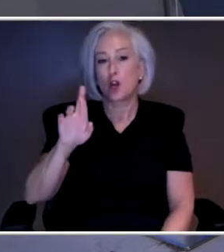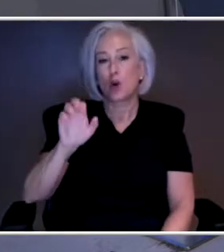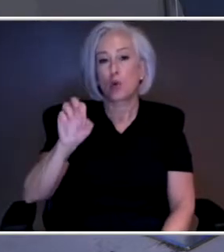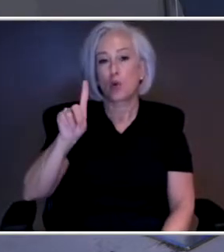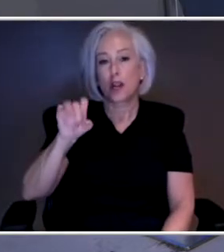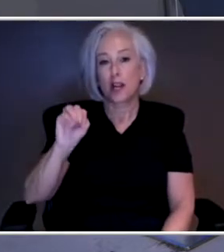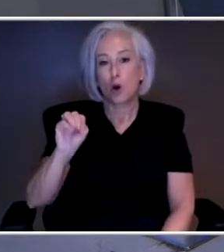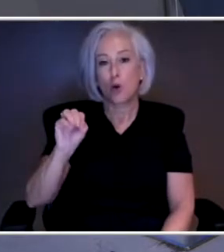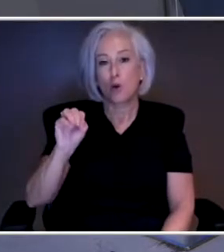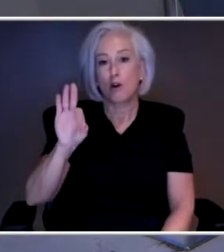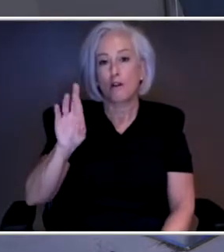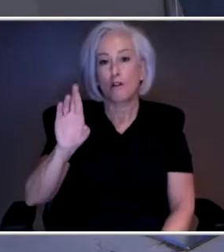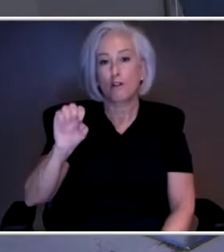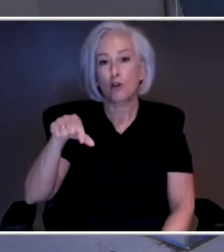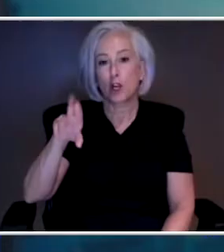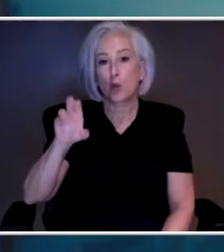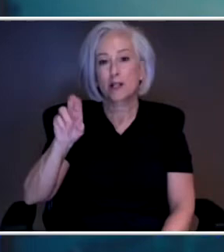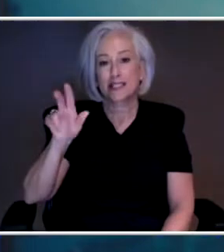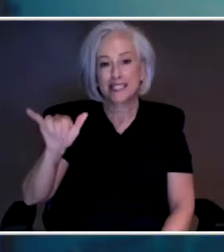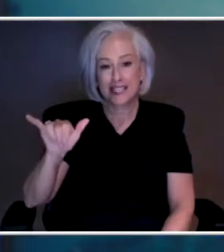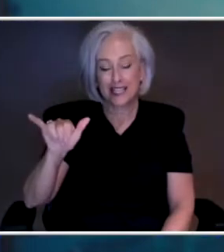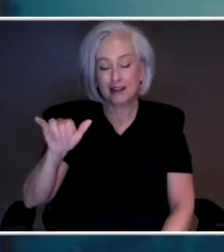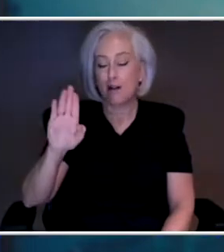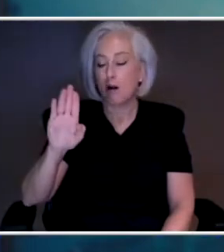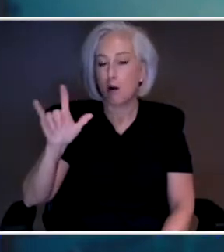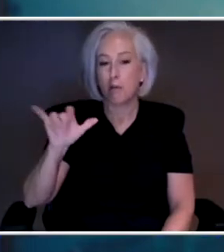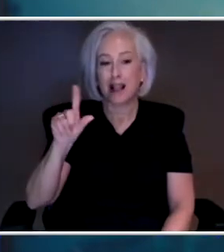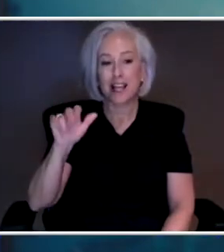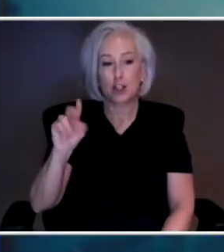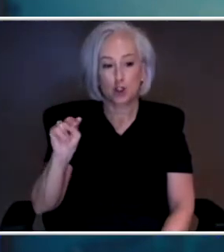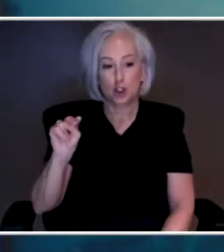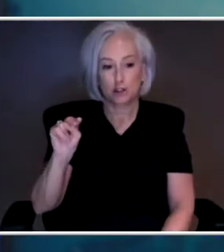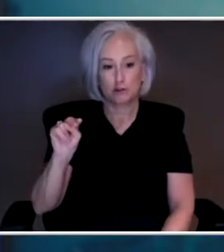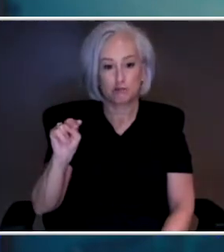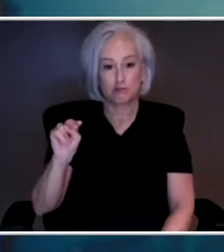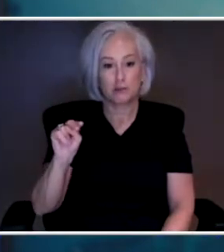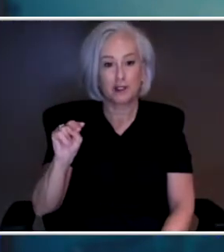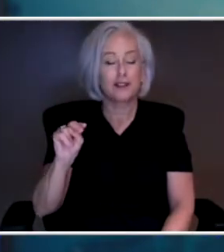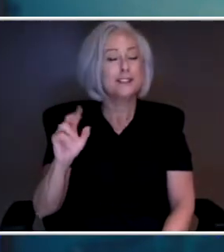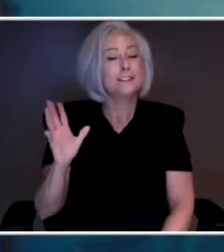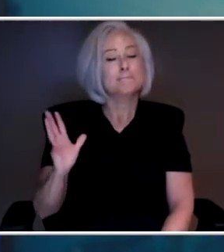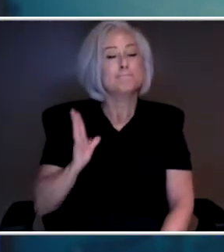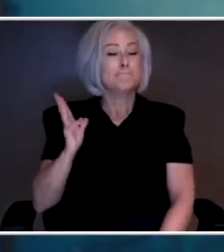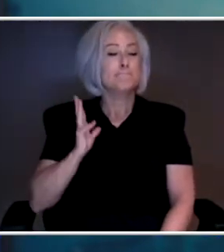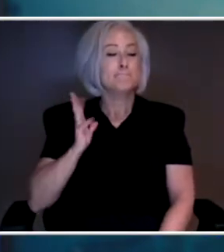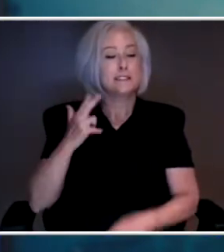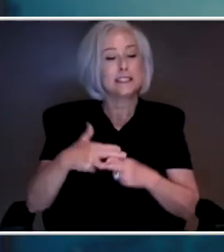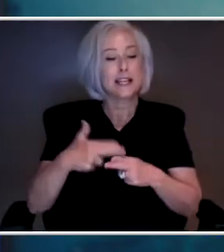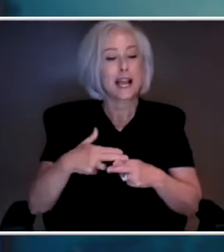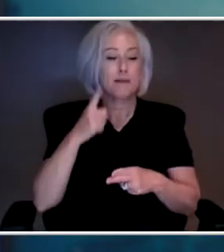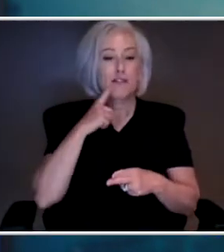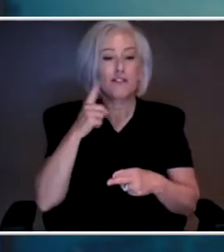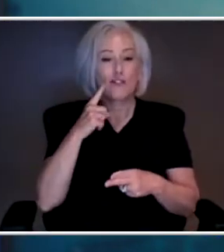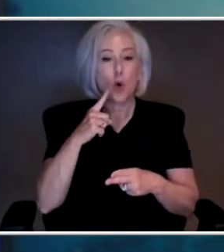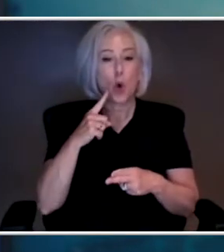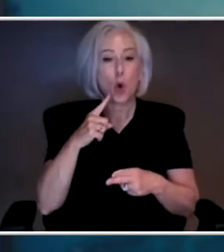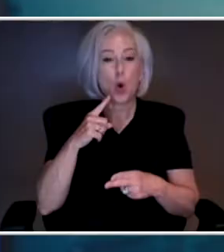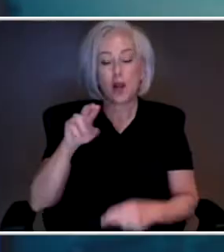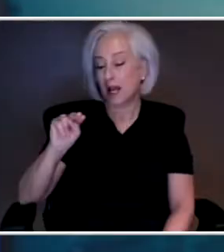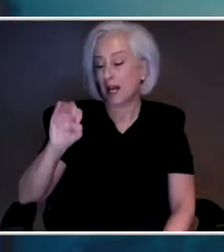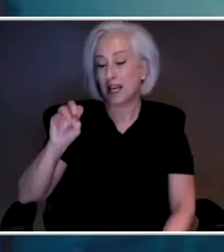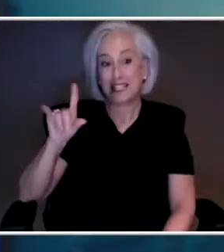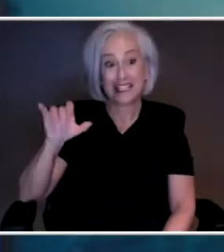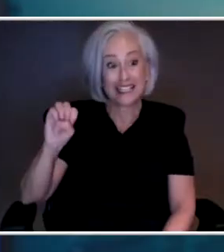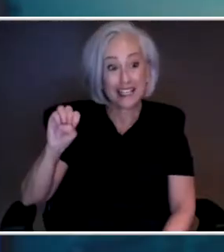it is. Yeah, essentially it's just a fancy name for a specialized needle that can generate